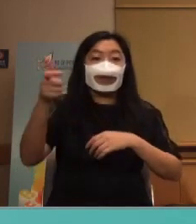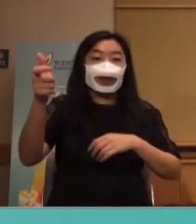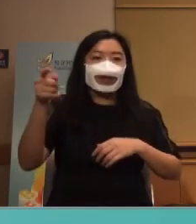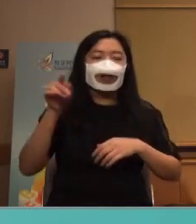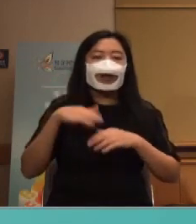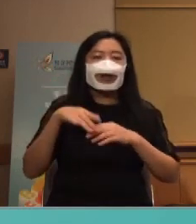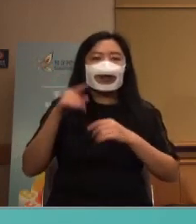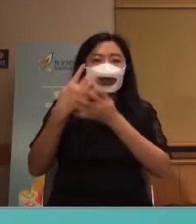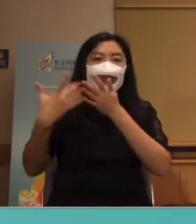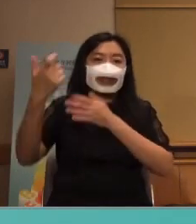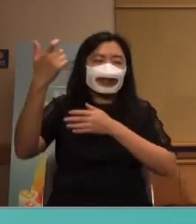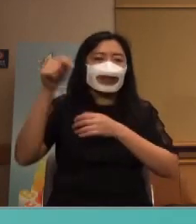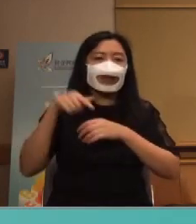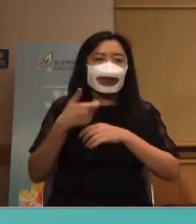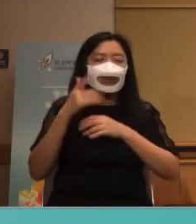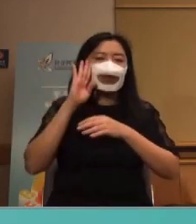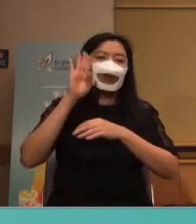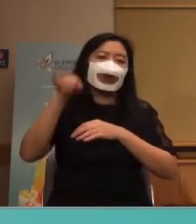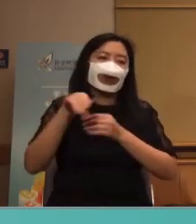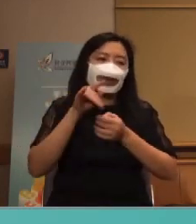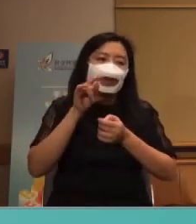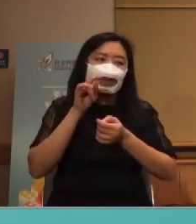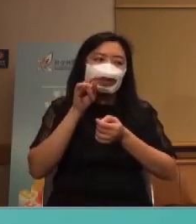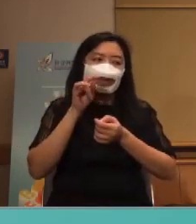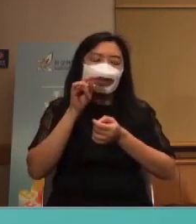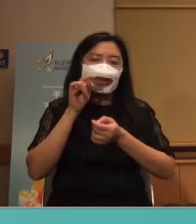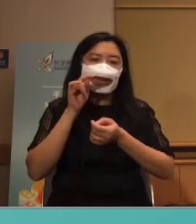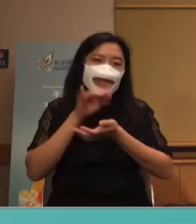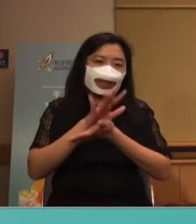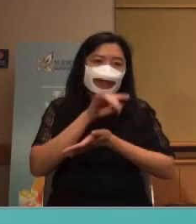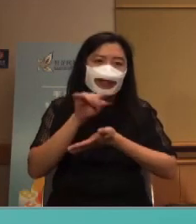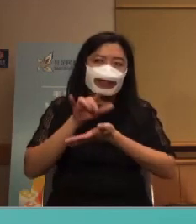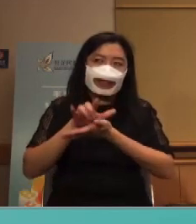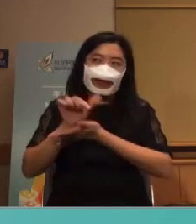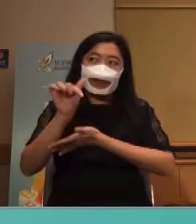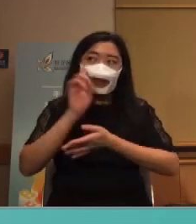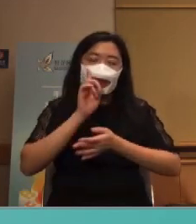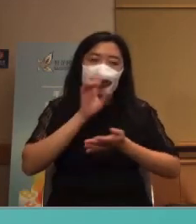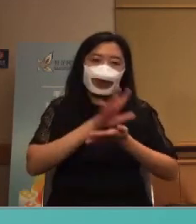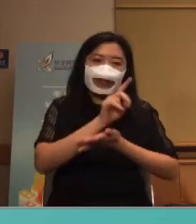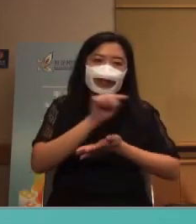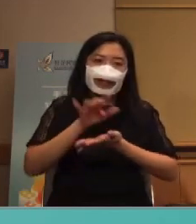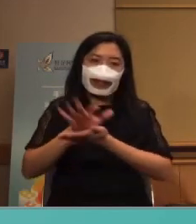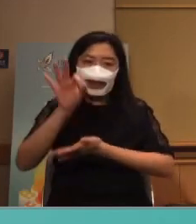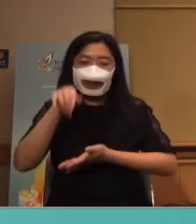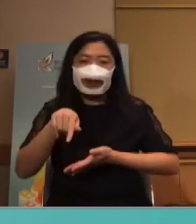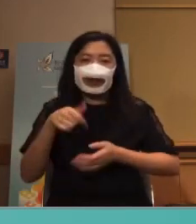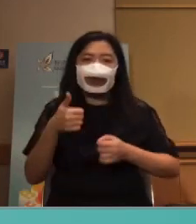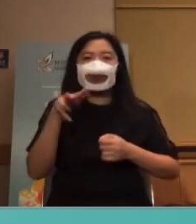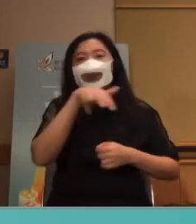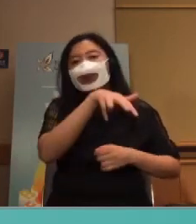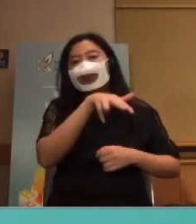in the next 5 to 10 years, or even as soon as the next 2 or 3 years, we'll see a big G7 country or